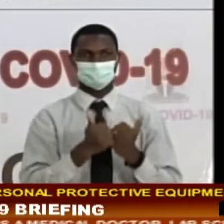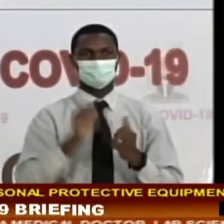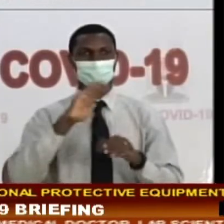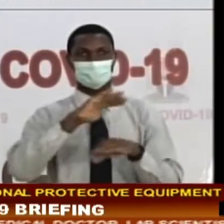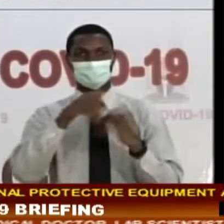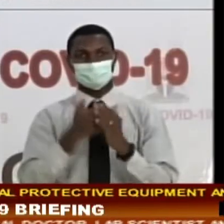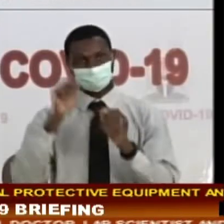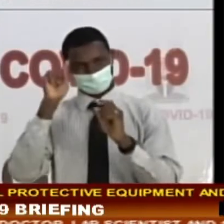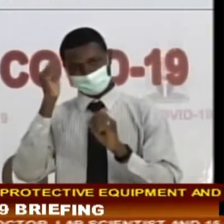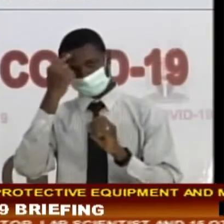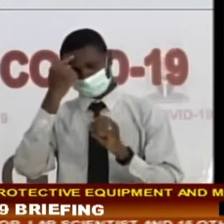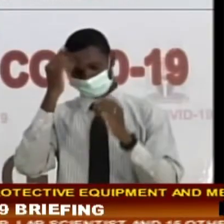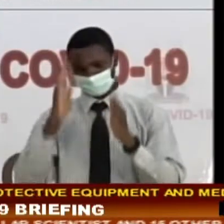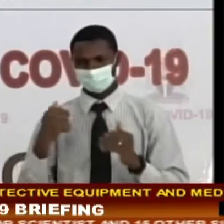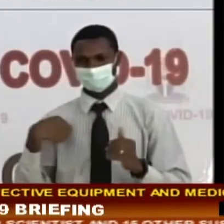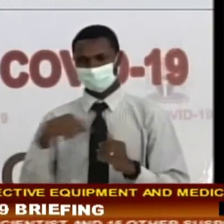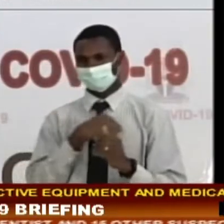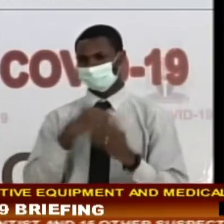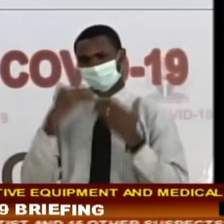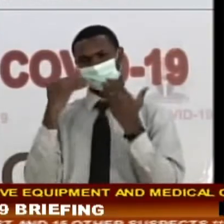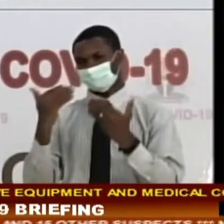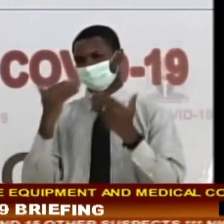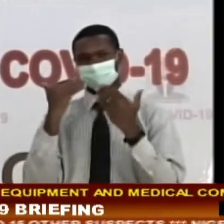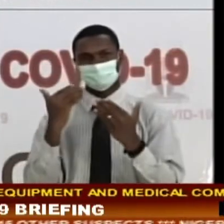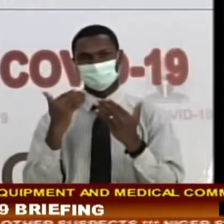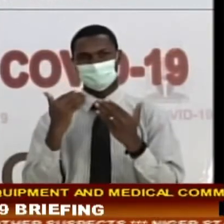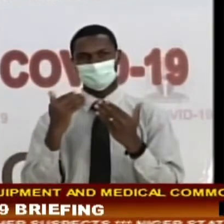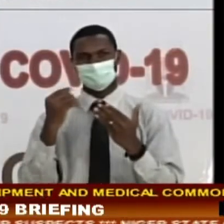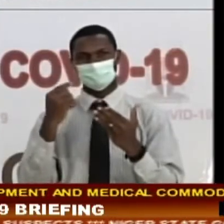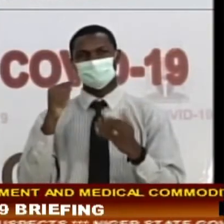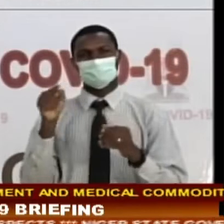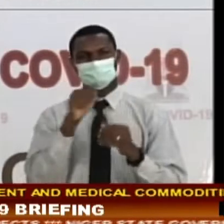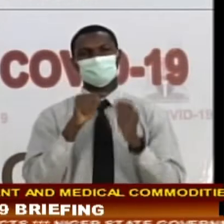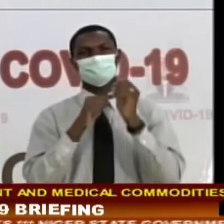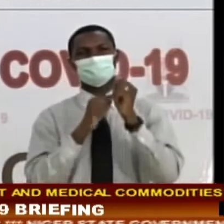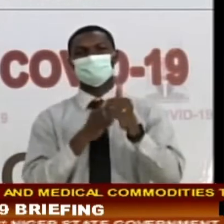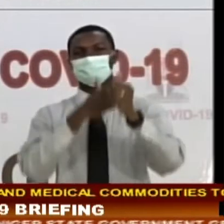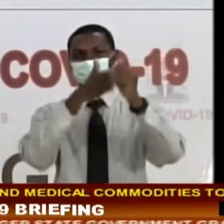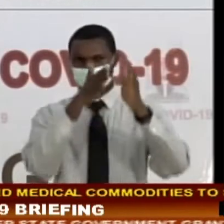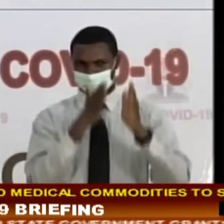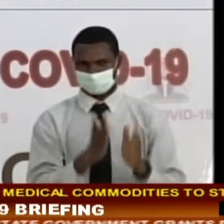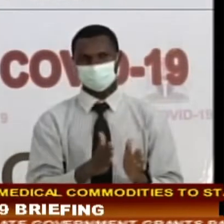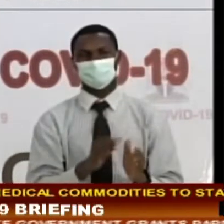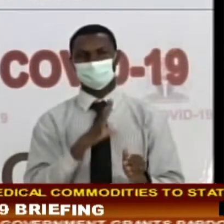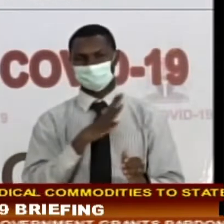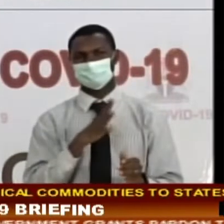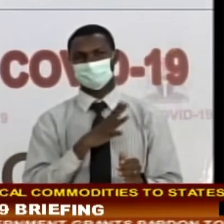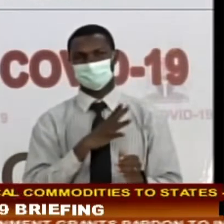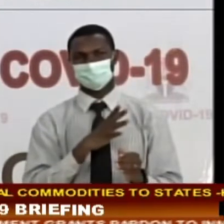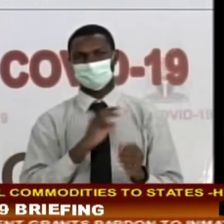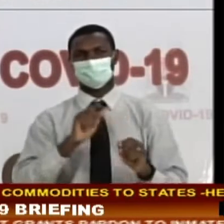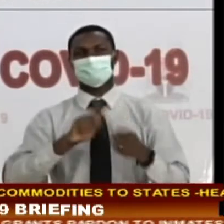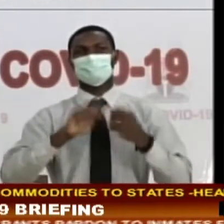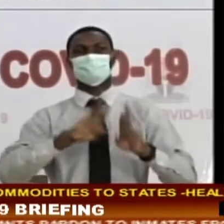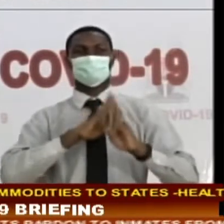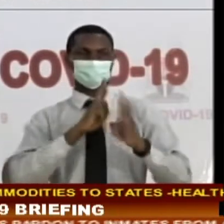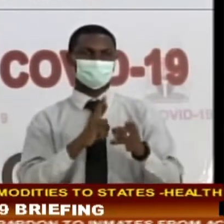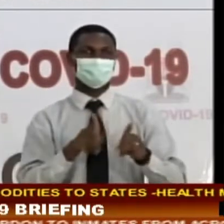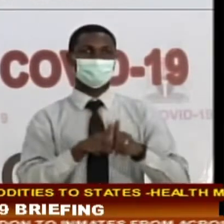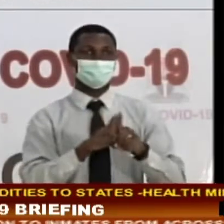are showing in response to this virus and also our citizens for adhering to Public Health